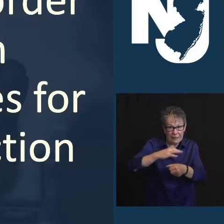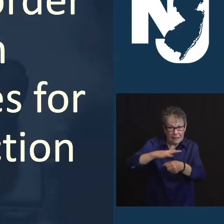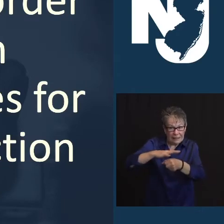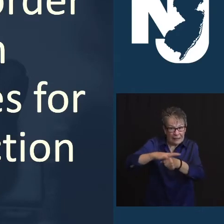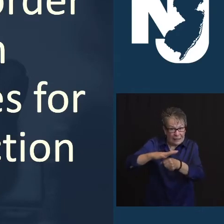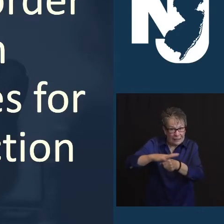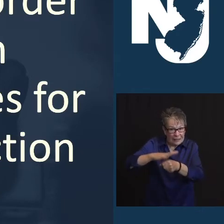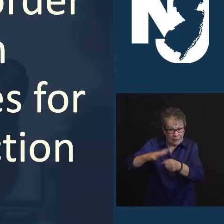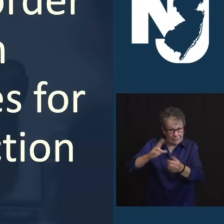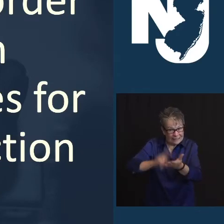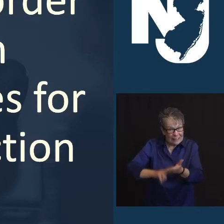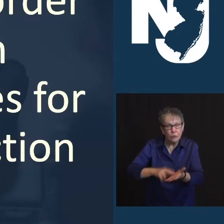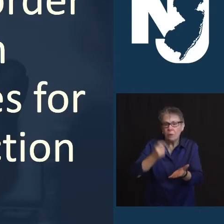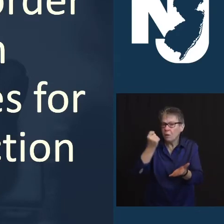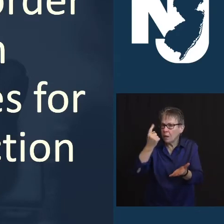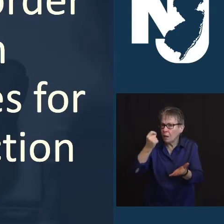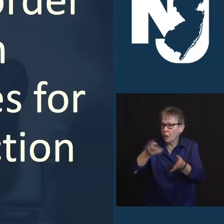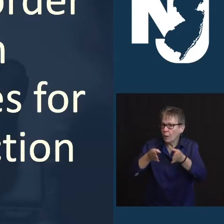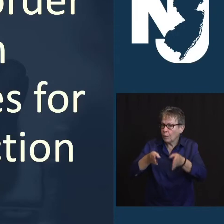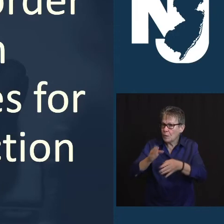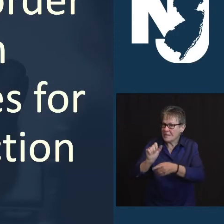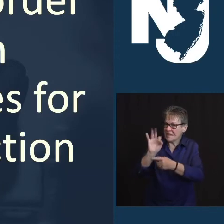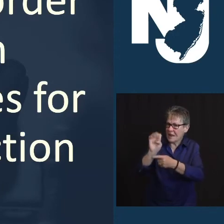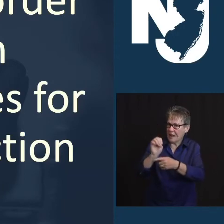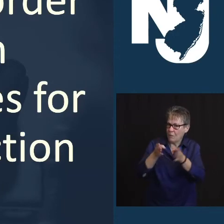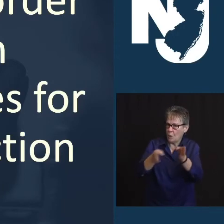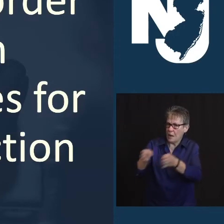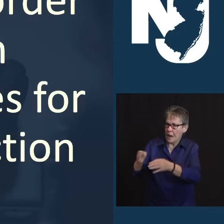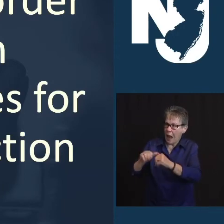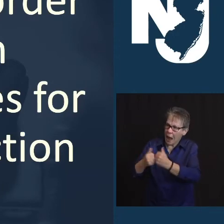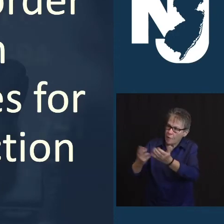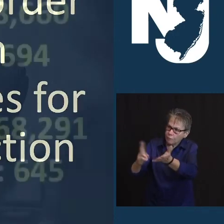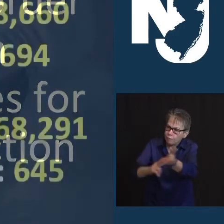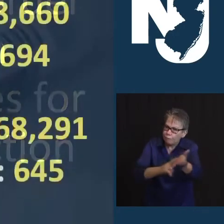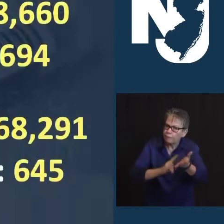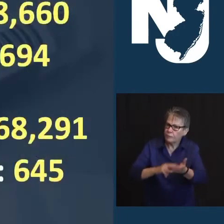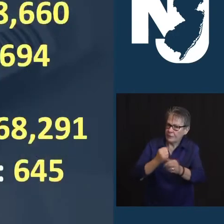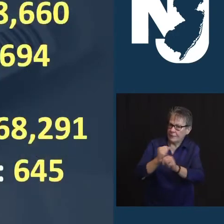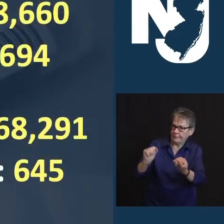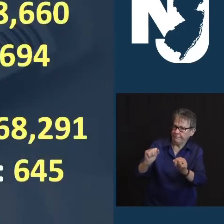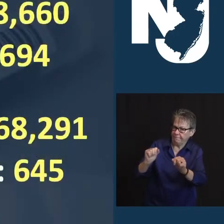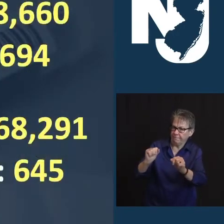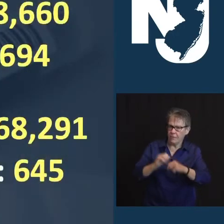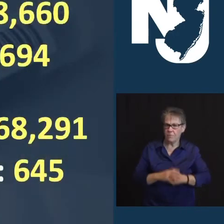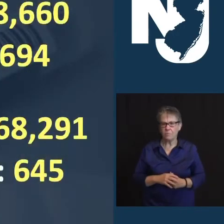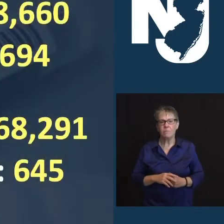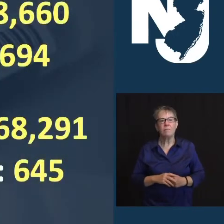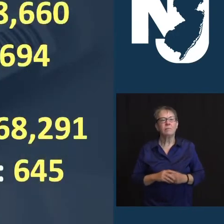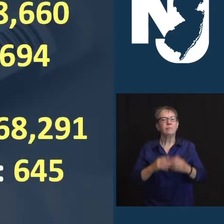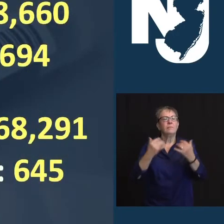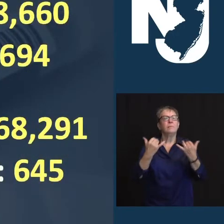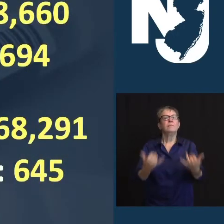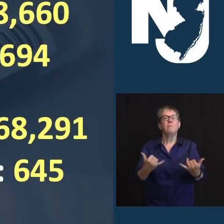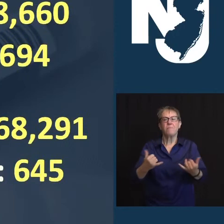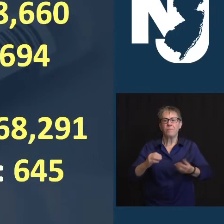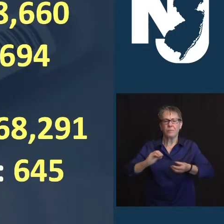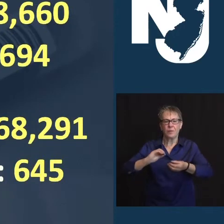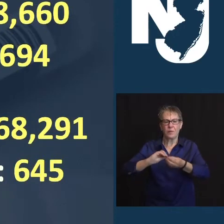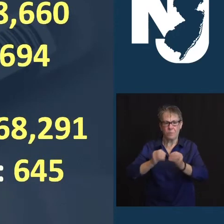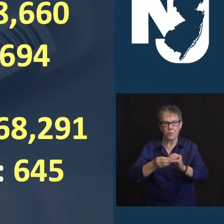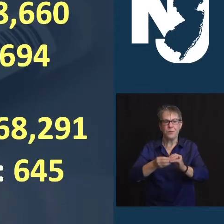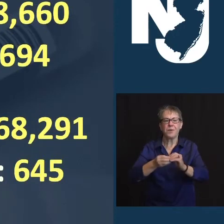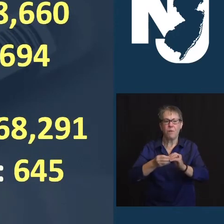and responsibly. With that, let's turn to the remainder of today's numbers. We are adding another 3,694 new